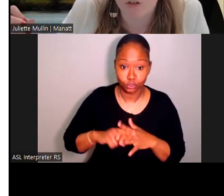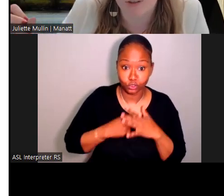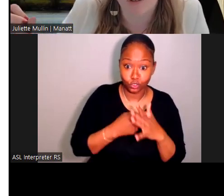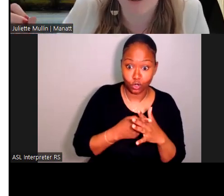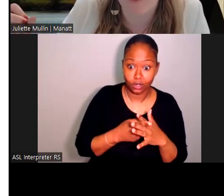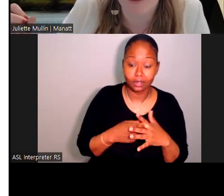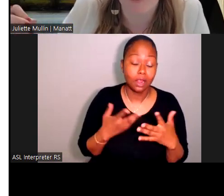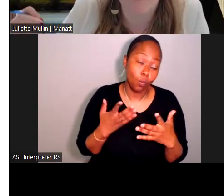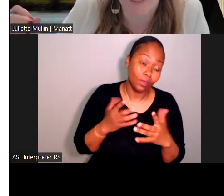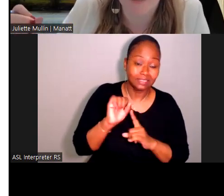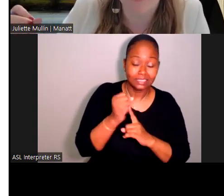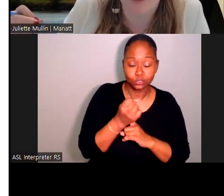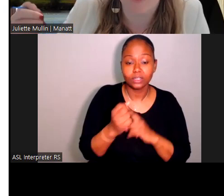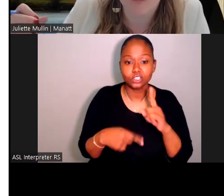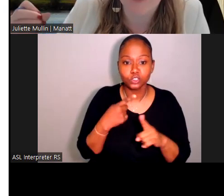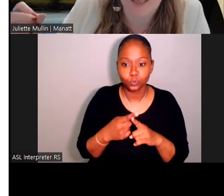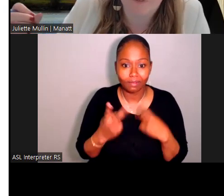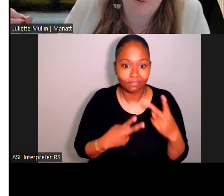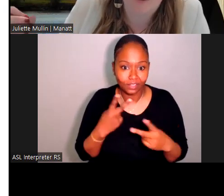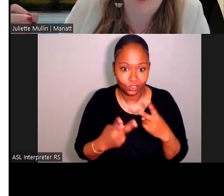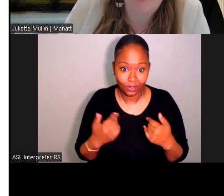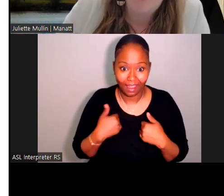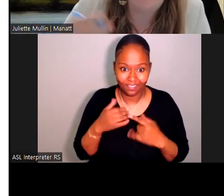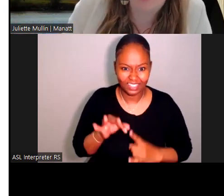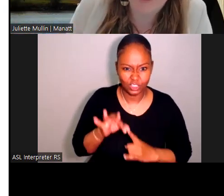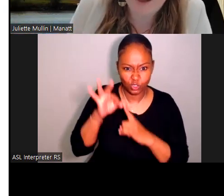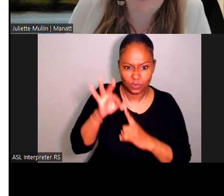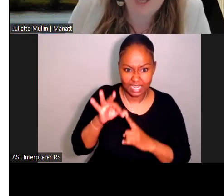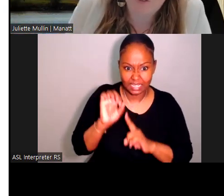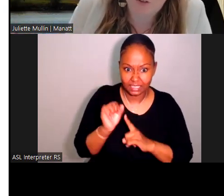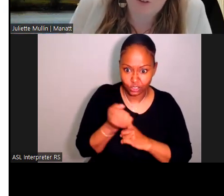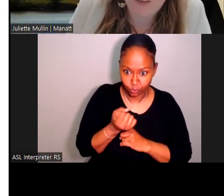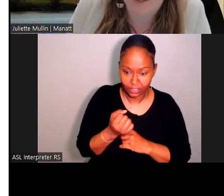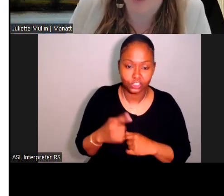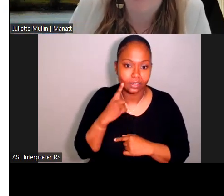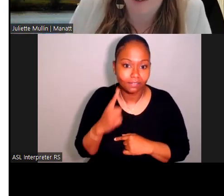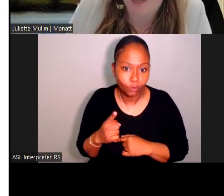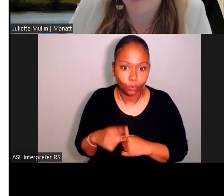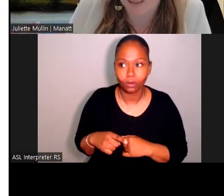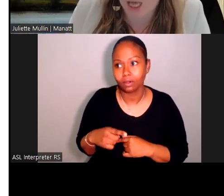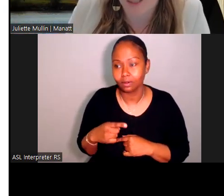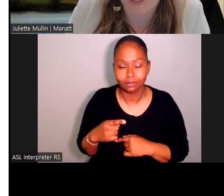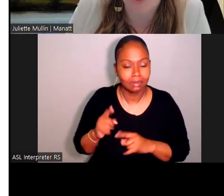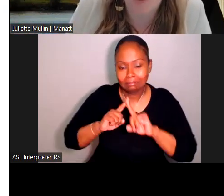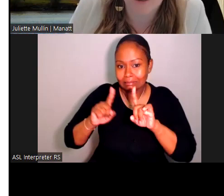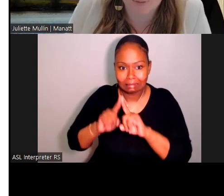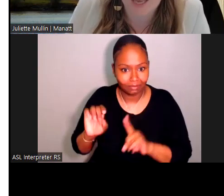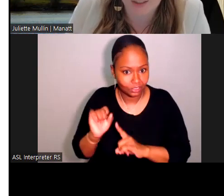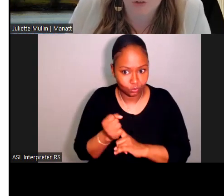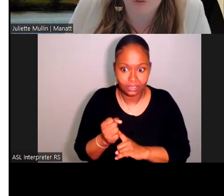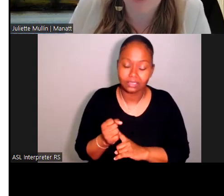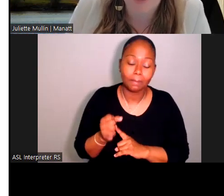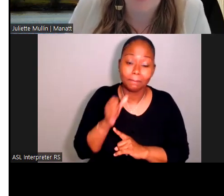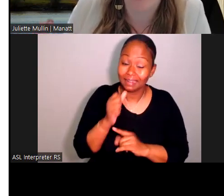in situations where visitors may need to follow unique safety protocols to account for external factors such as, but not limited to,